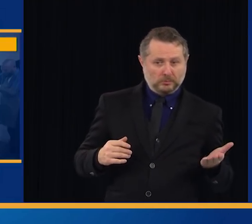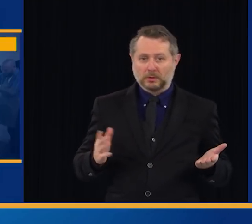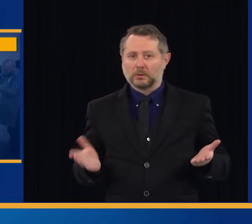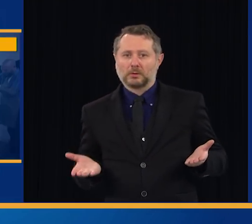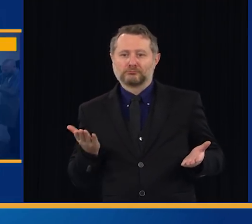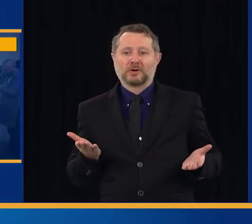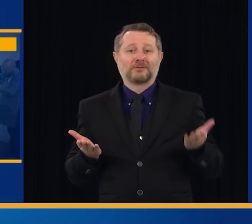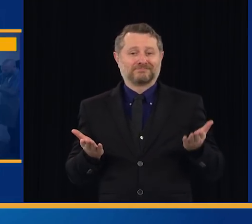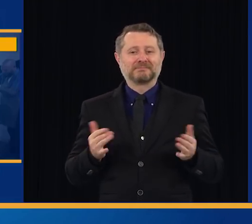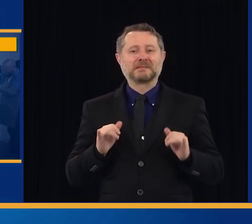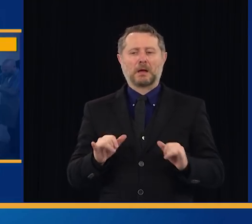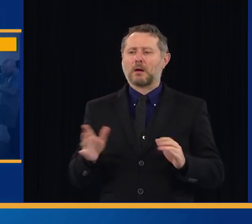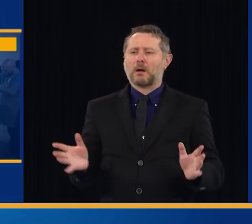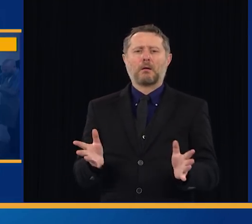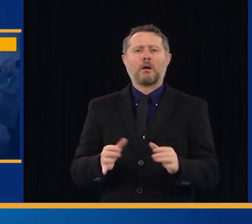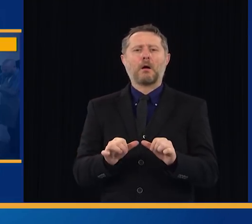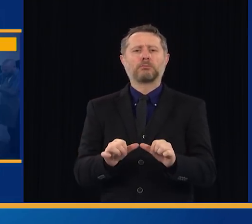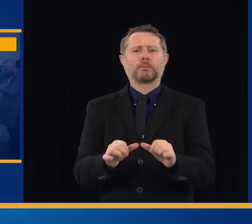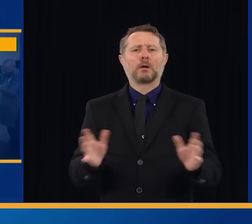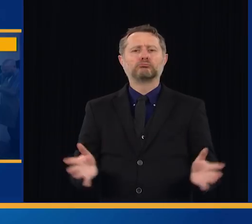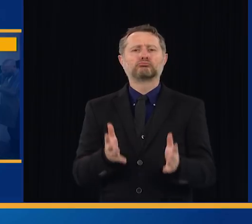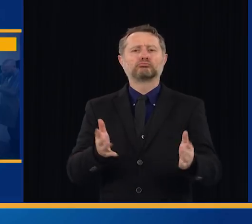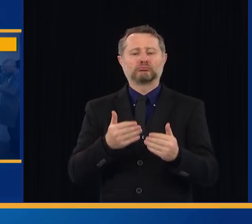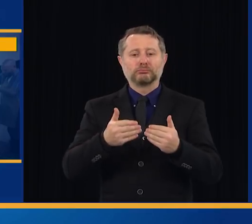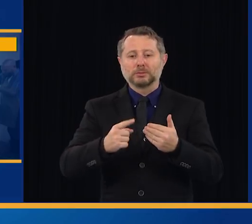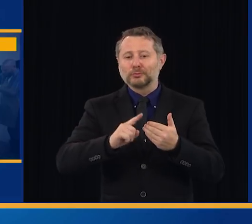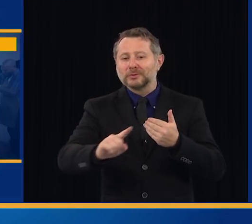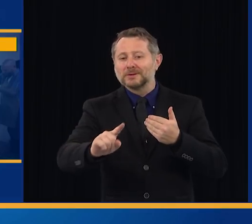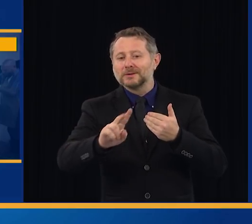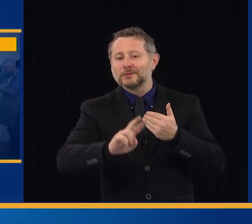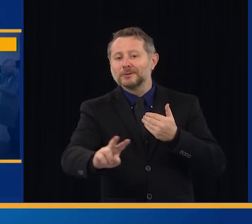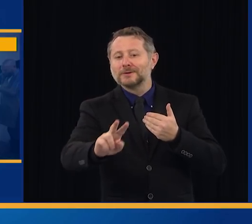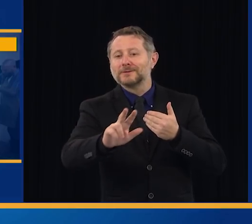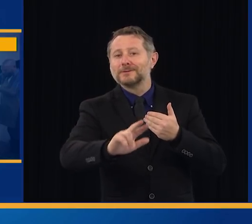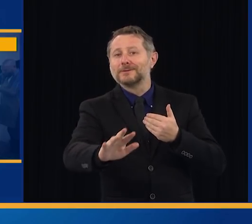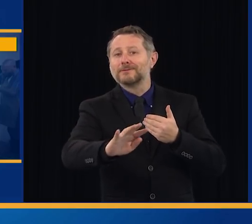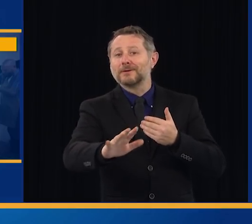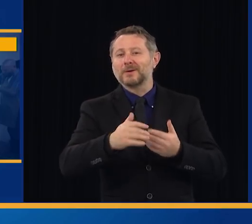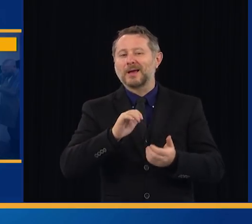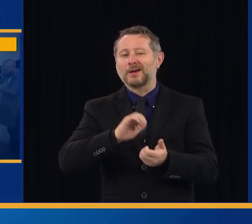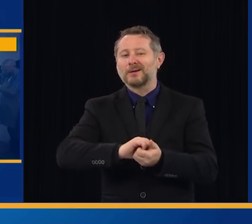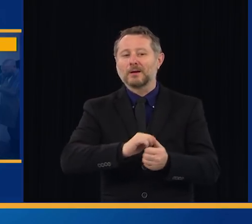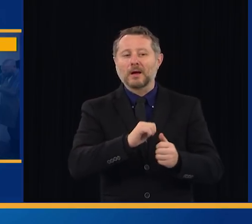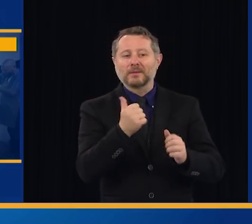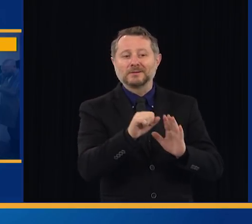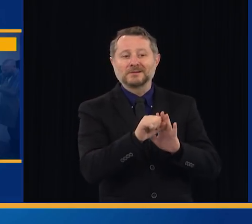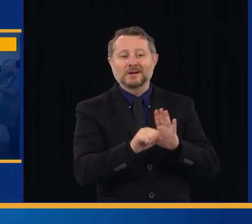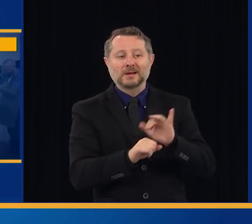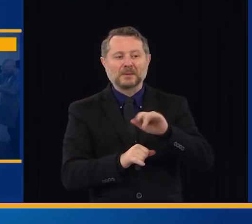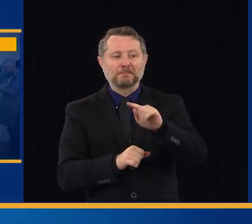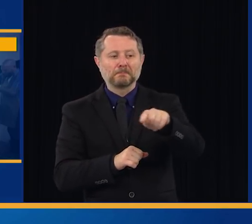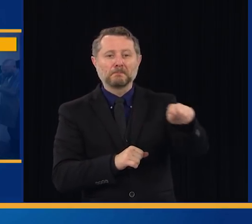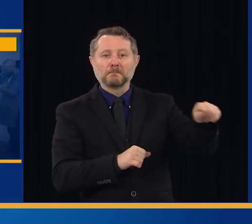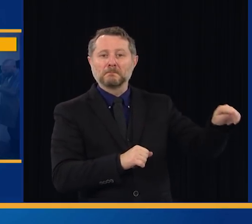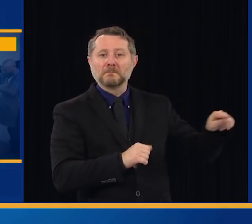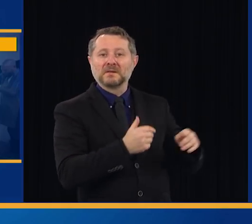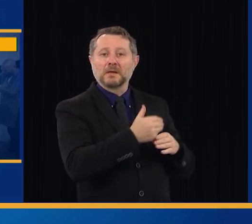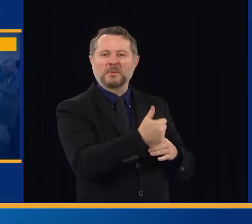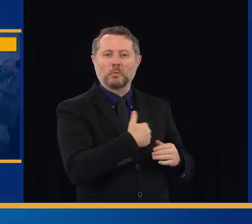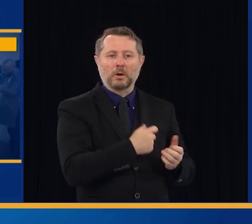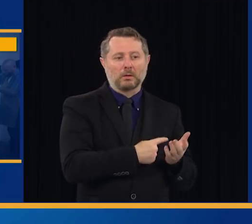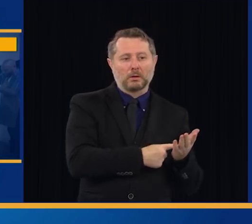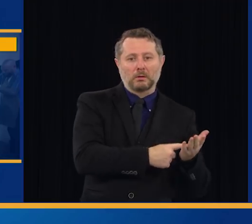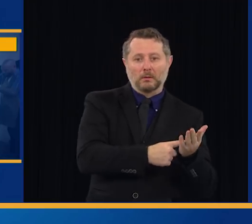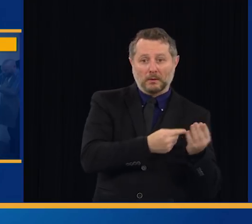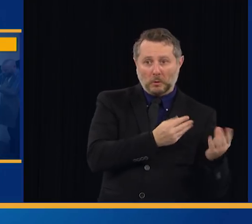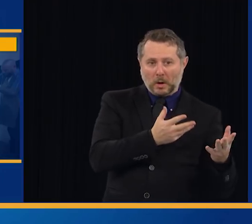coming weeks that we're working through with the other states. But the what, the how, the when,